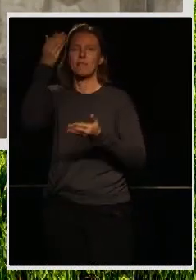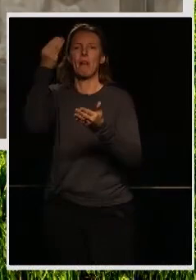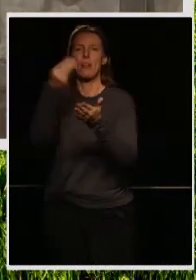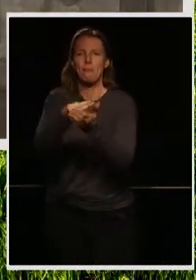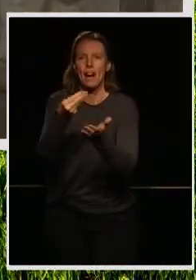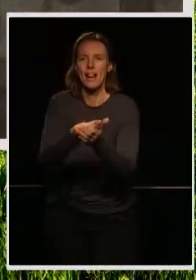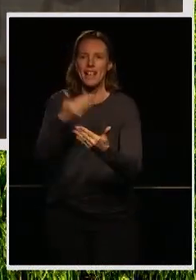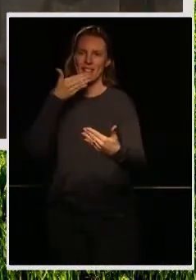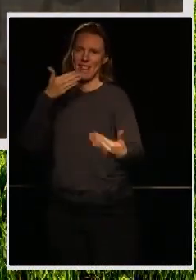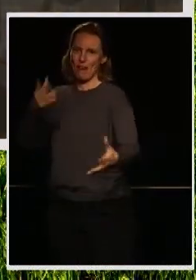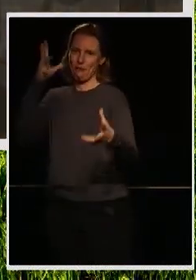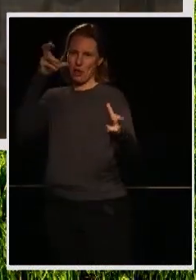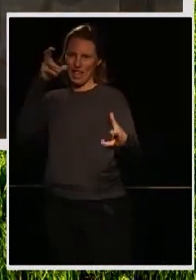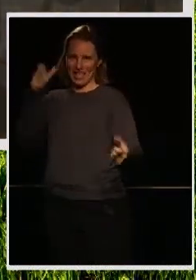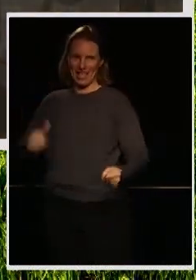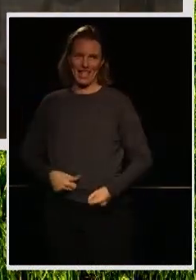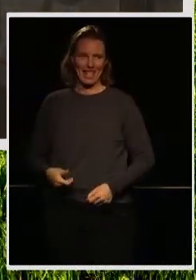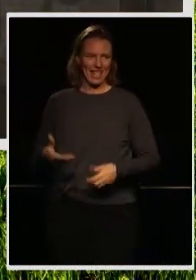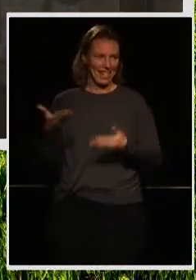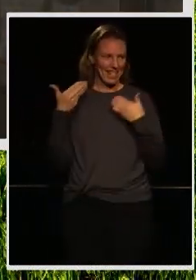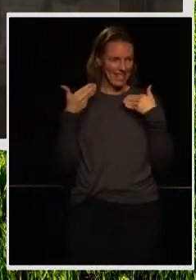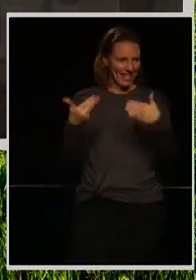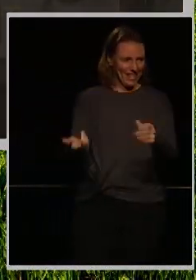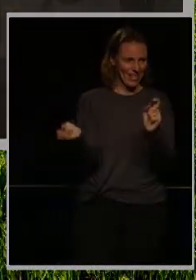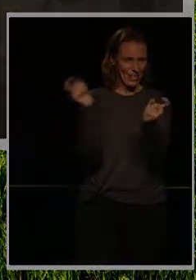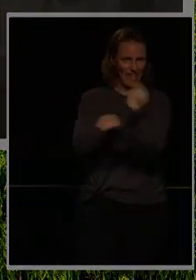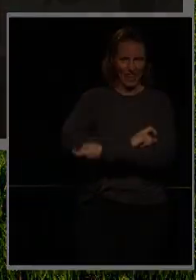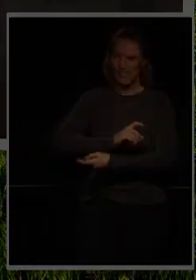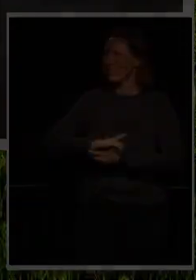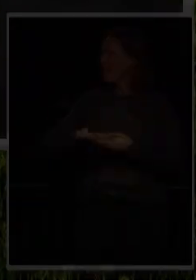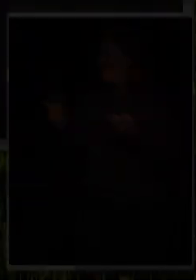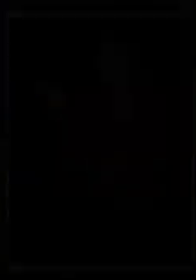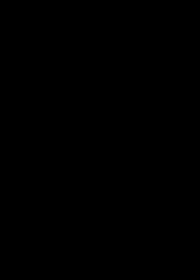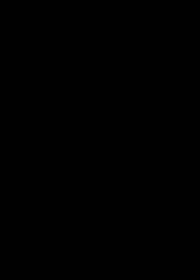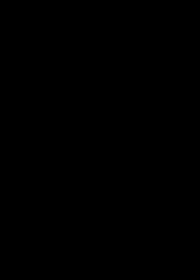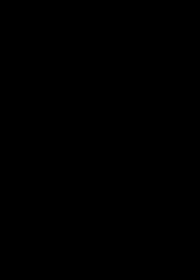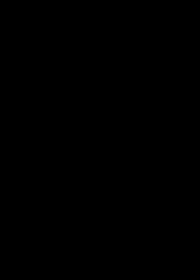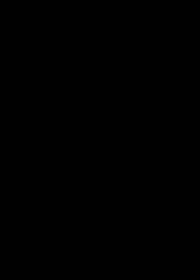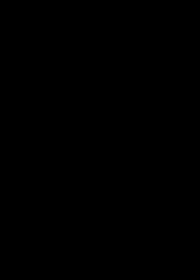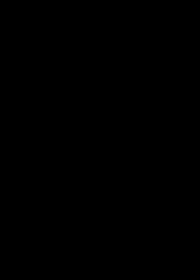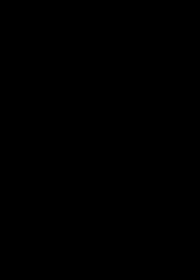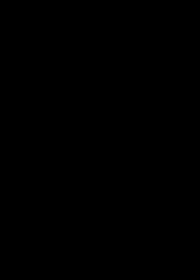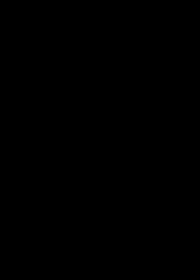Yeah. Thank you for listening. Great. Let's transform waste for all of New York. All right.